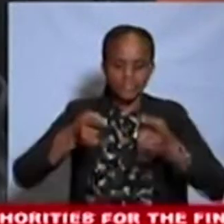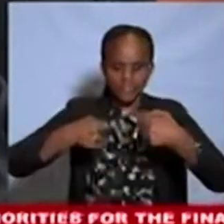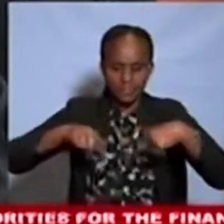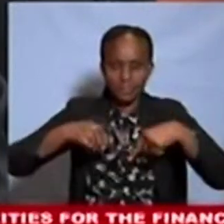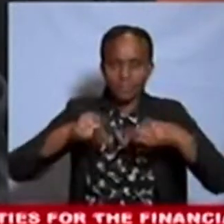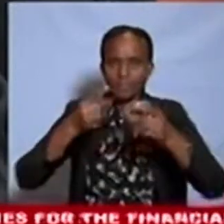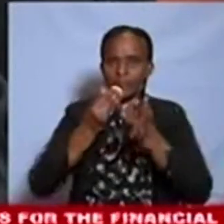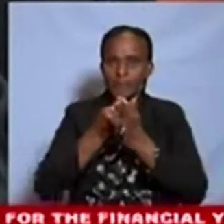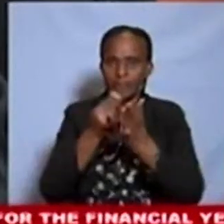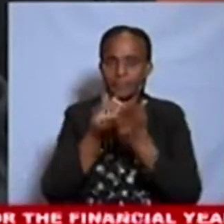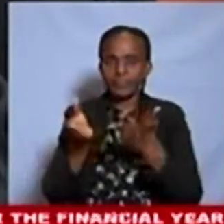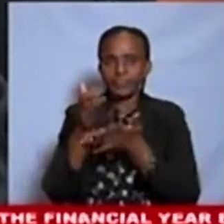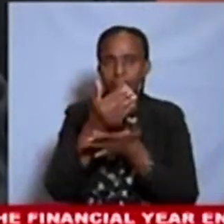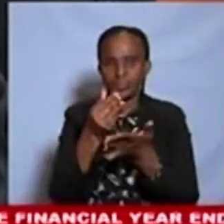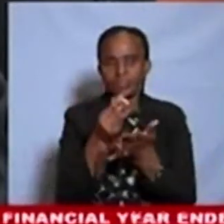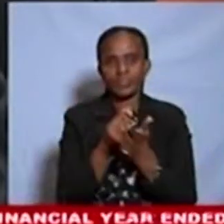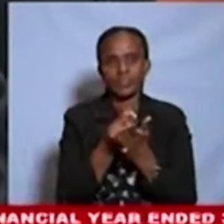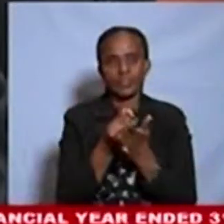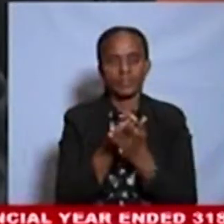funds.